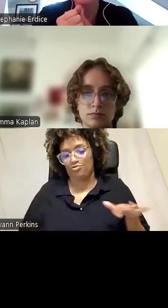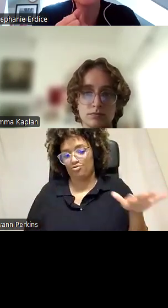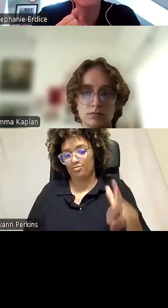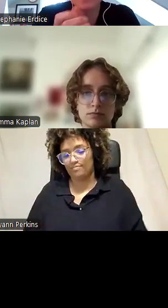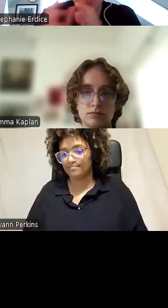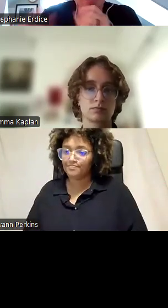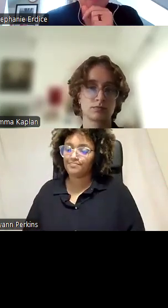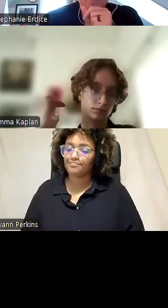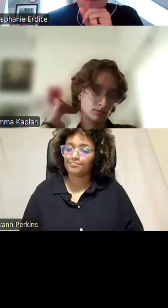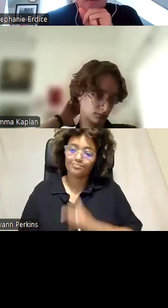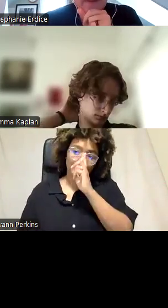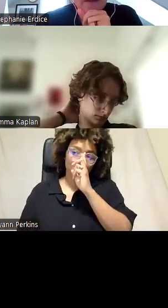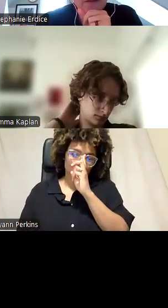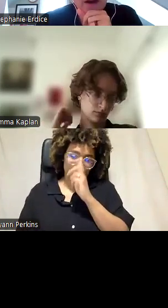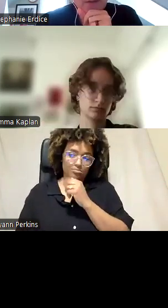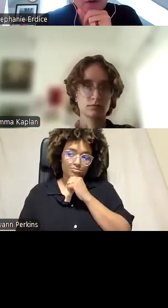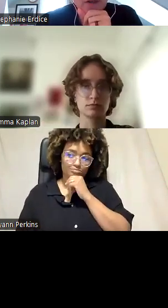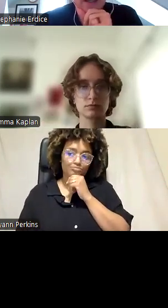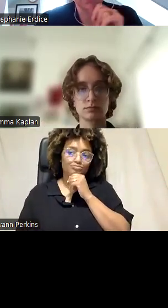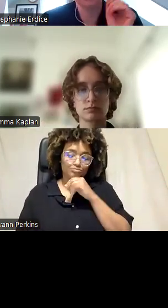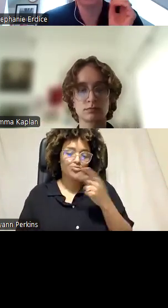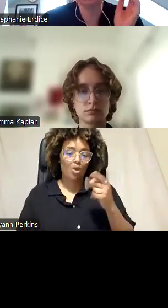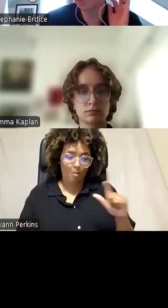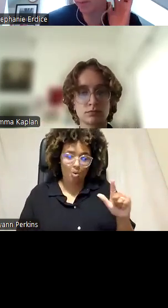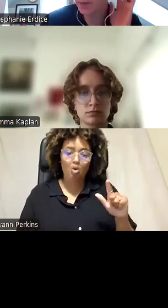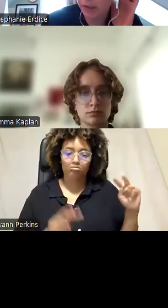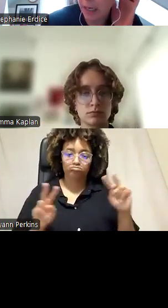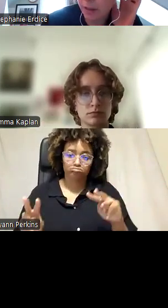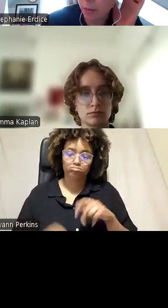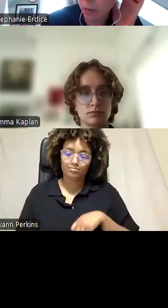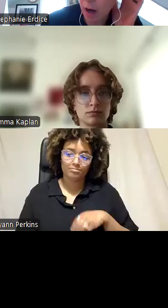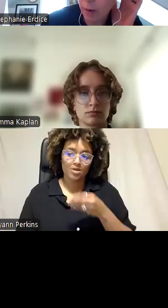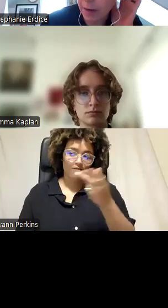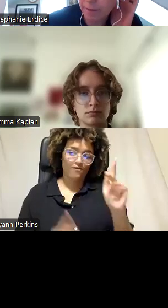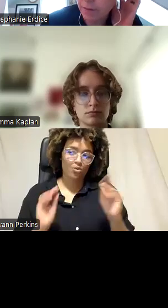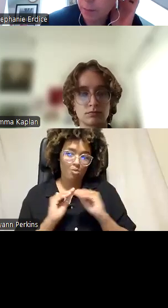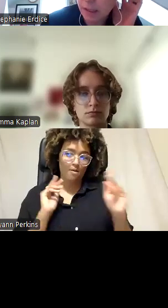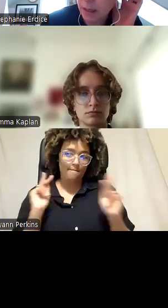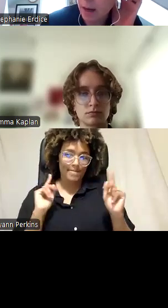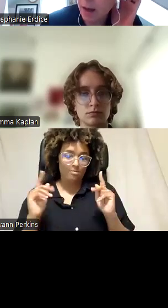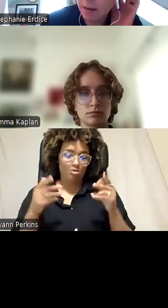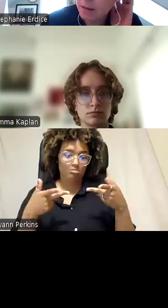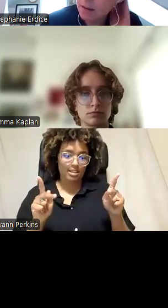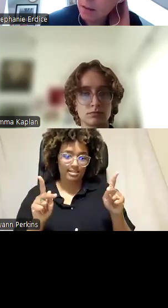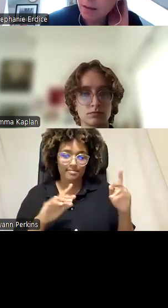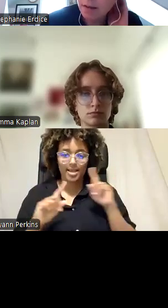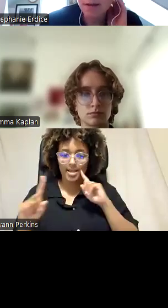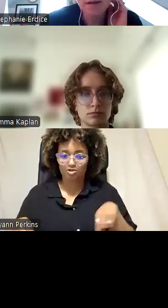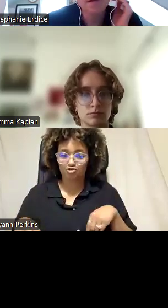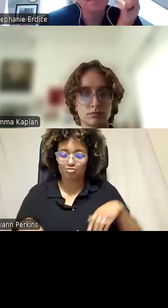So it looks like we're seeing in the poll, let me give you a couple more seconds, give a couple more people to answer. We're not quite at 50% yet.